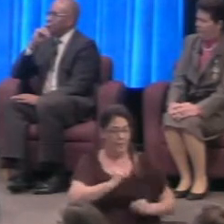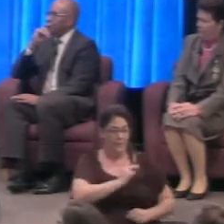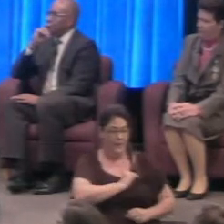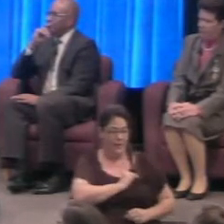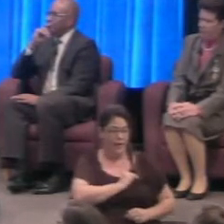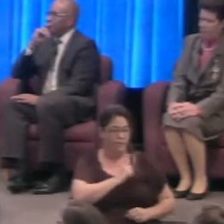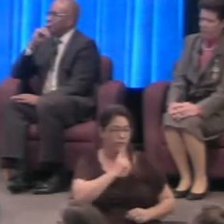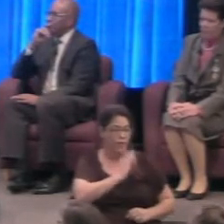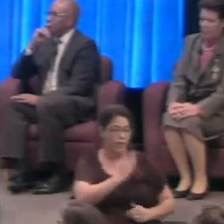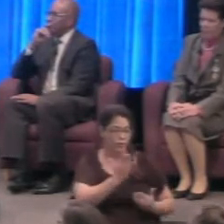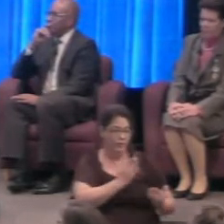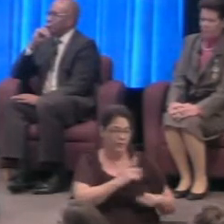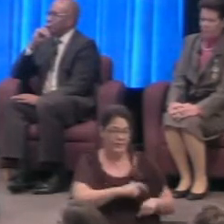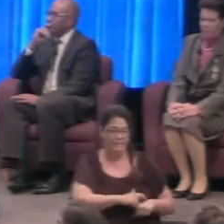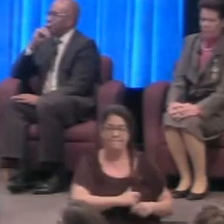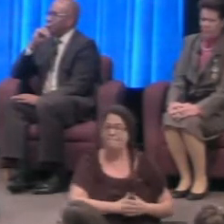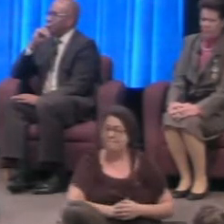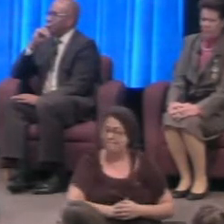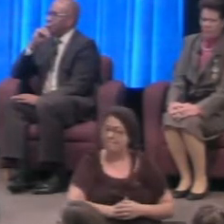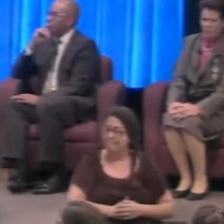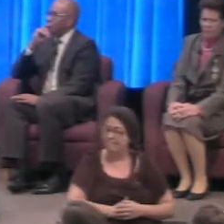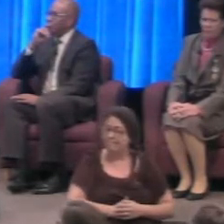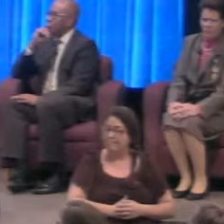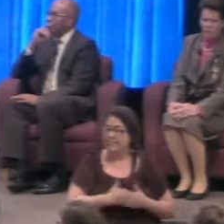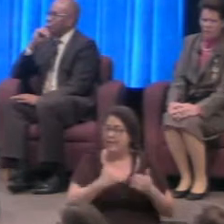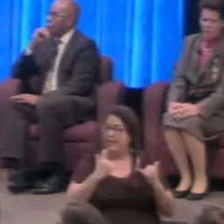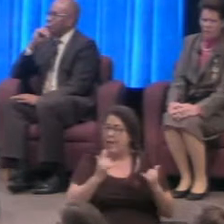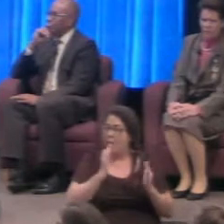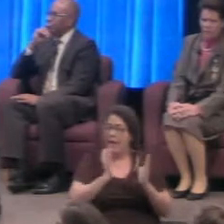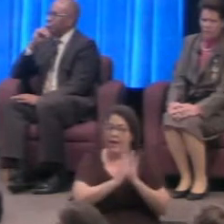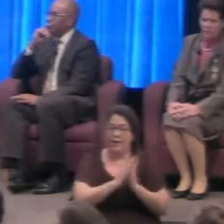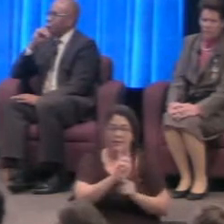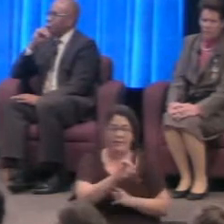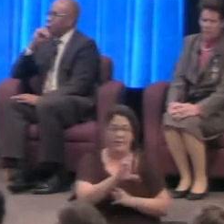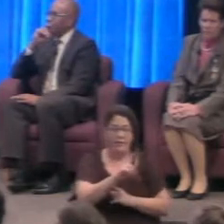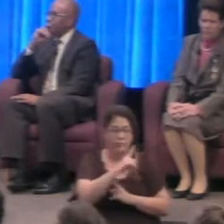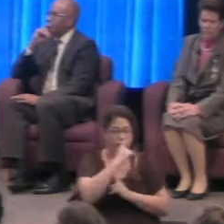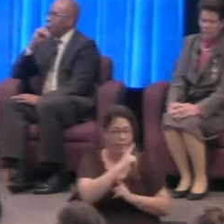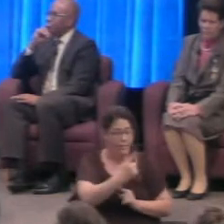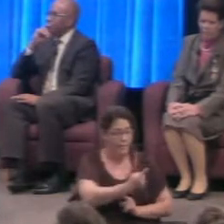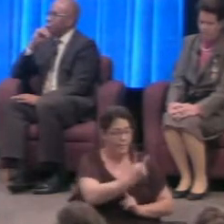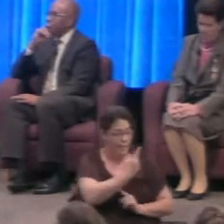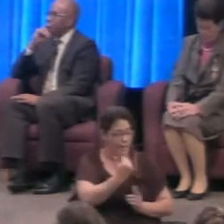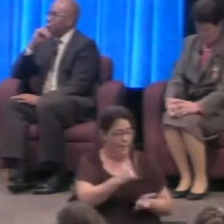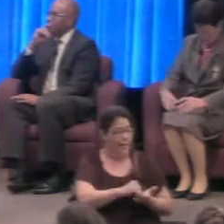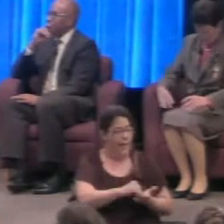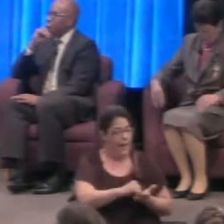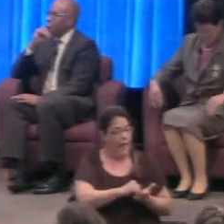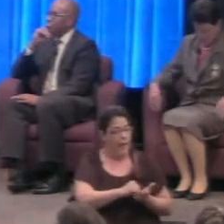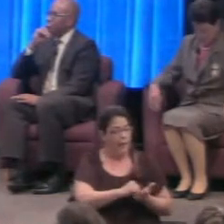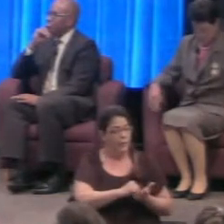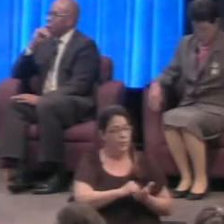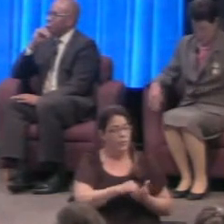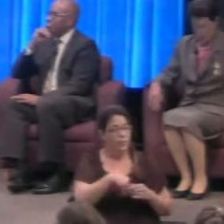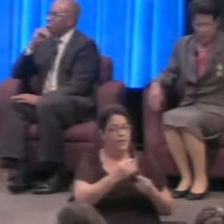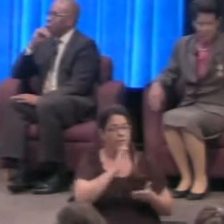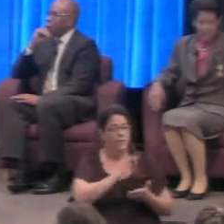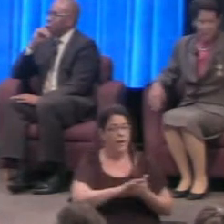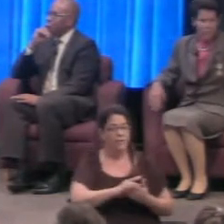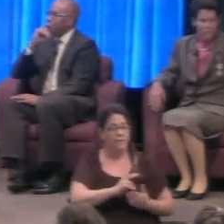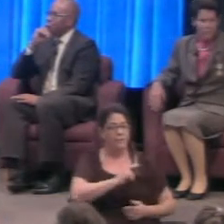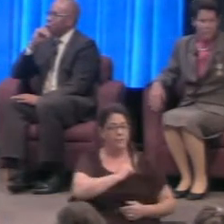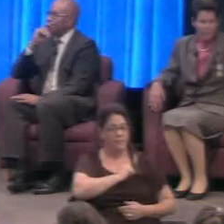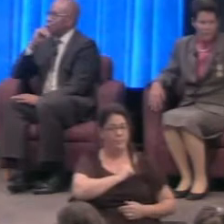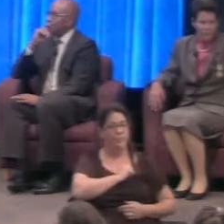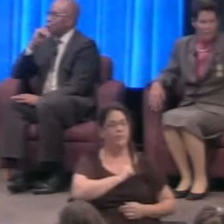their service. At this time, I'd like to ask David to come forward again and place this pin on his wife's lapel to symbolize